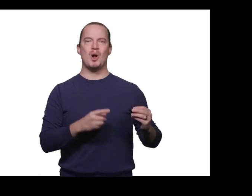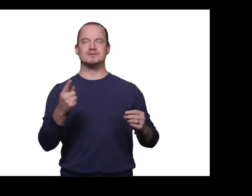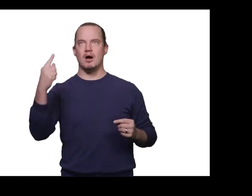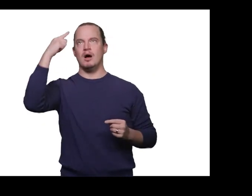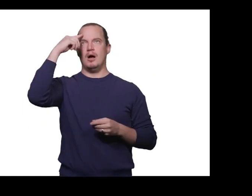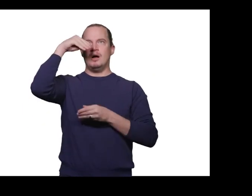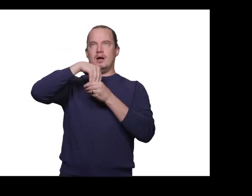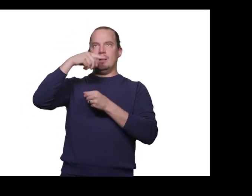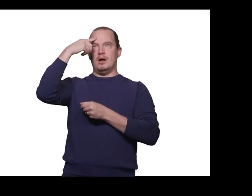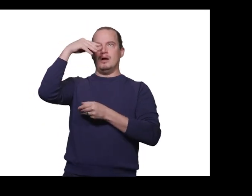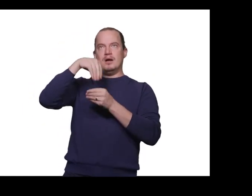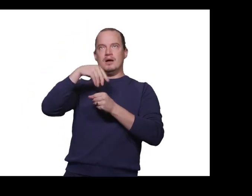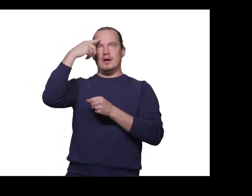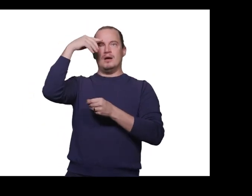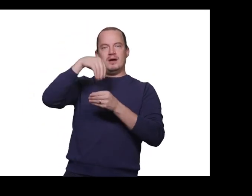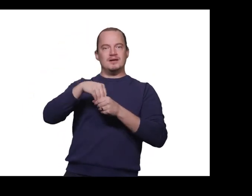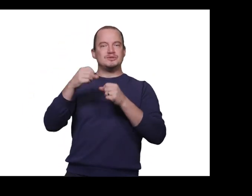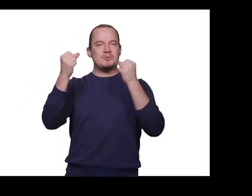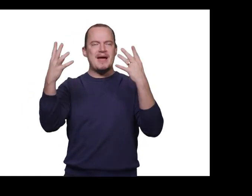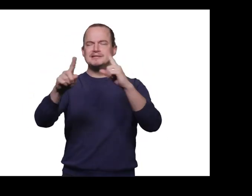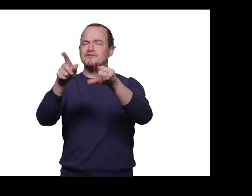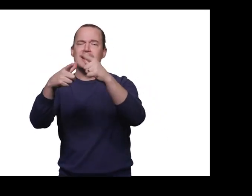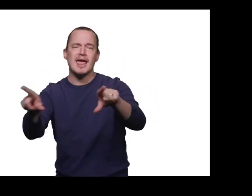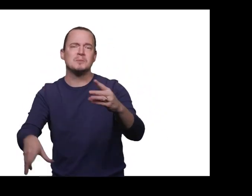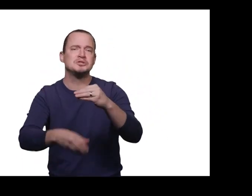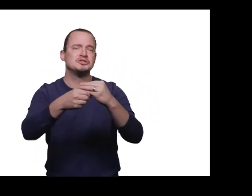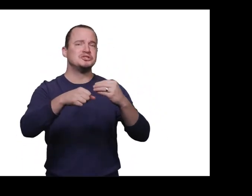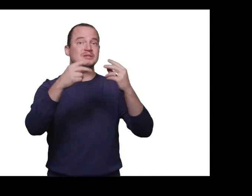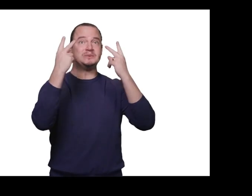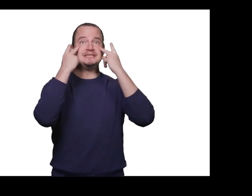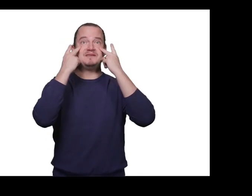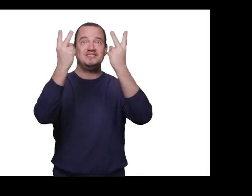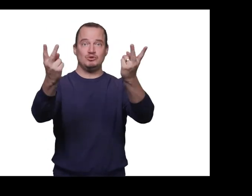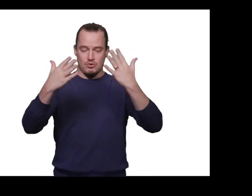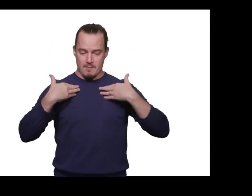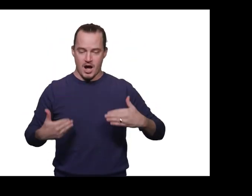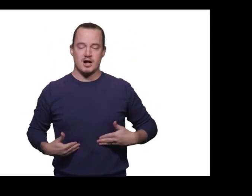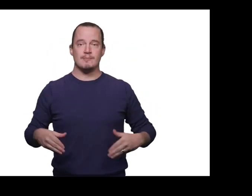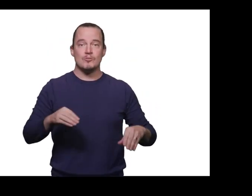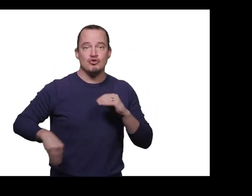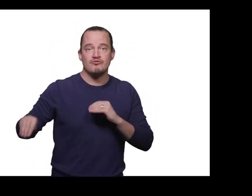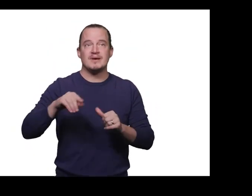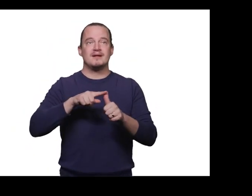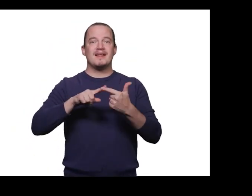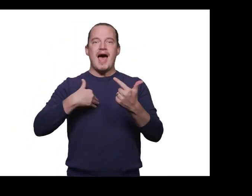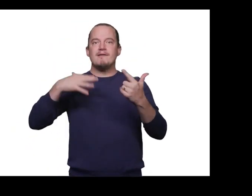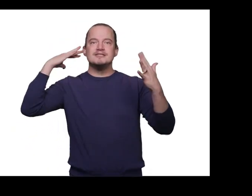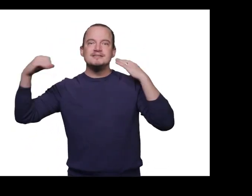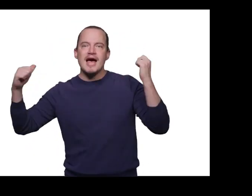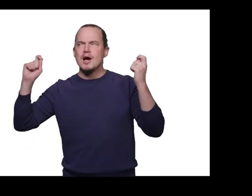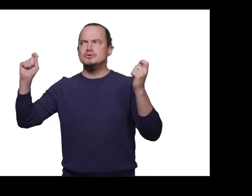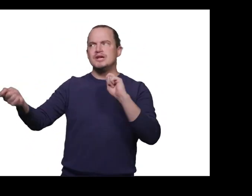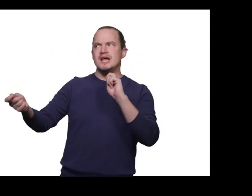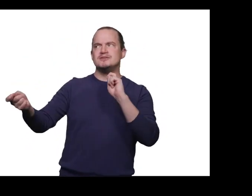around. So many access points, different languages. We've got the visual of our body. We have the